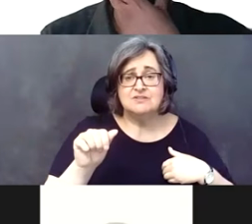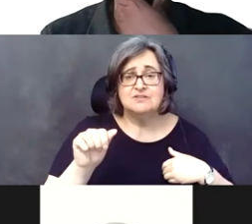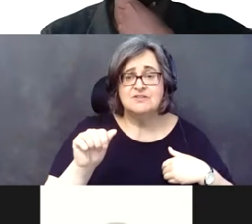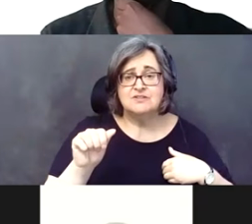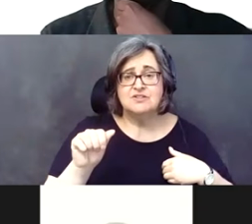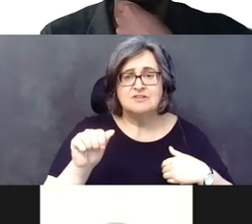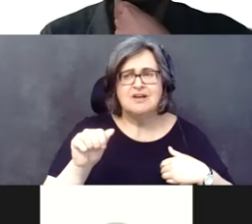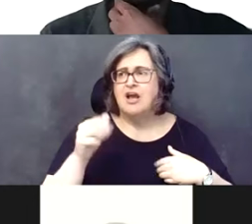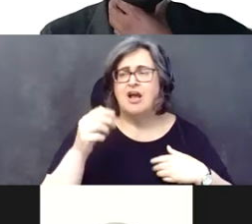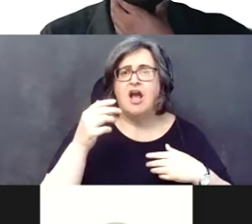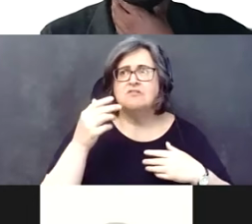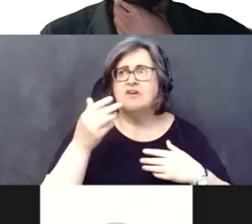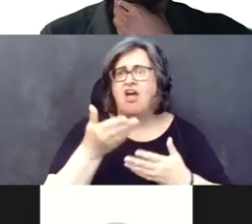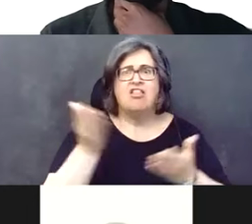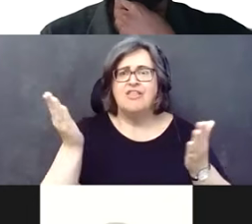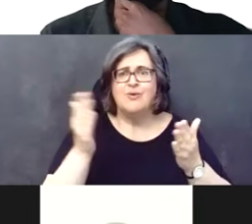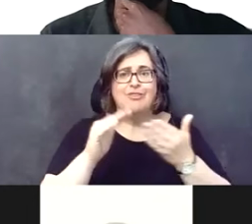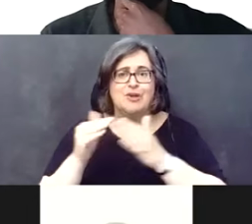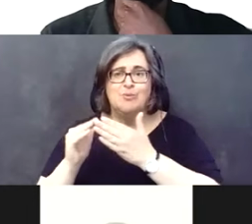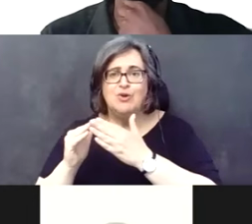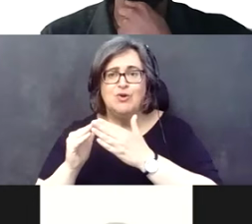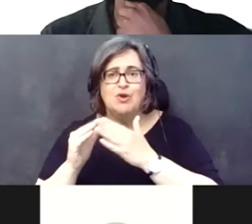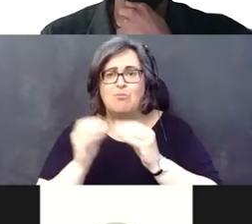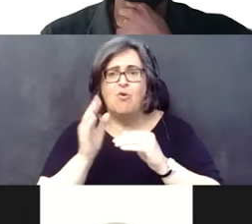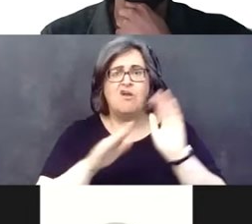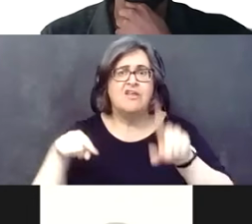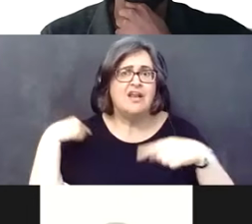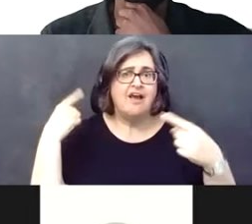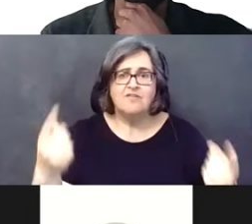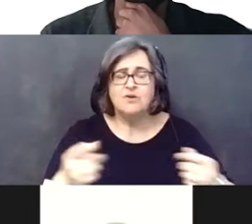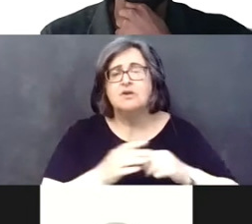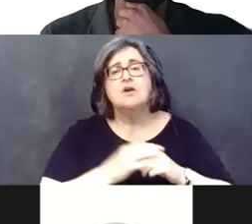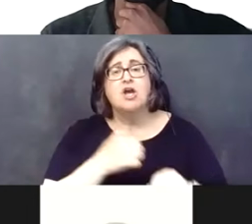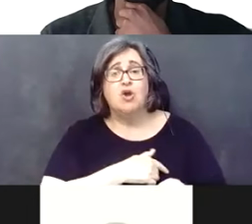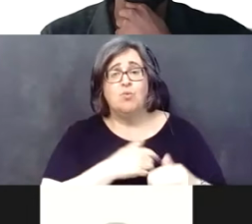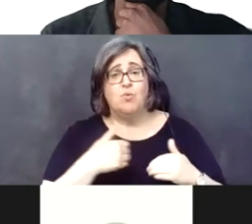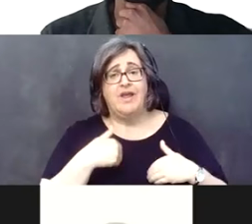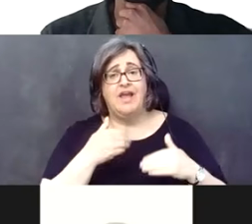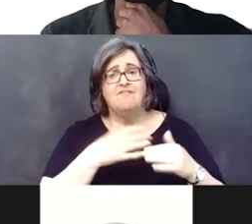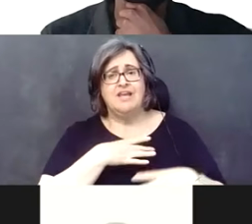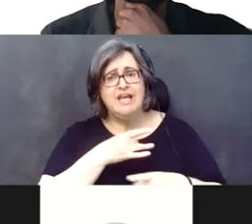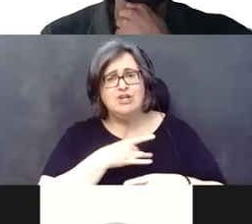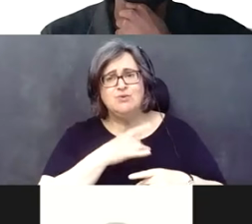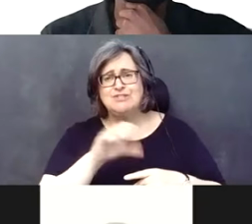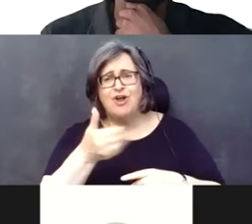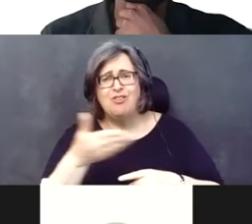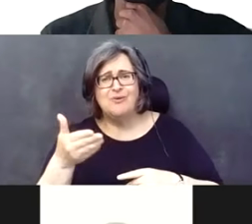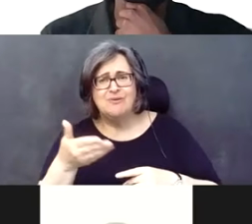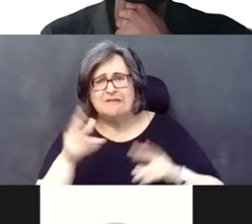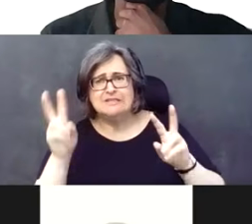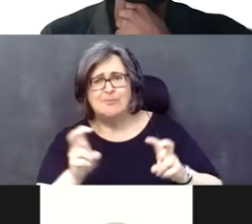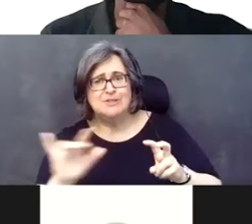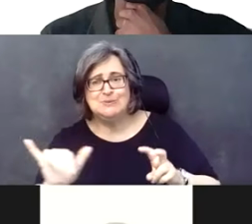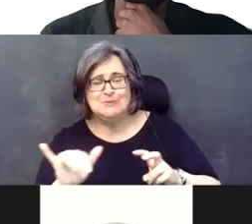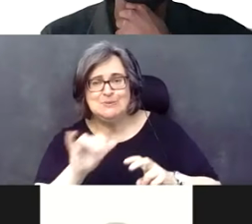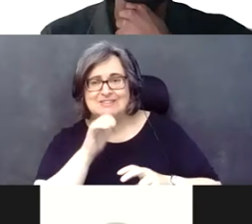in the community more than ever, and we have interest in other things too.